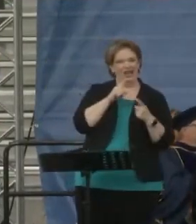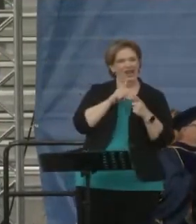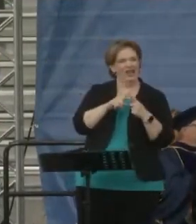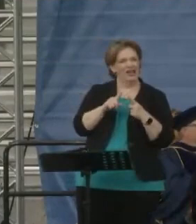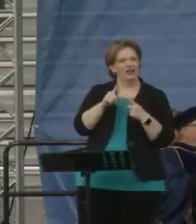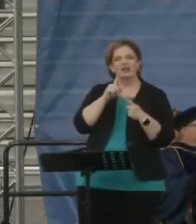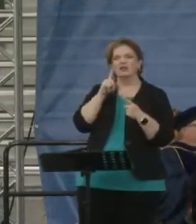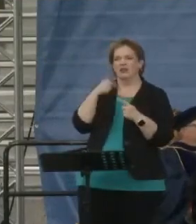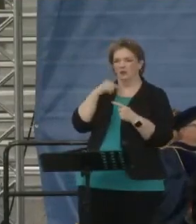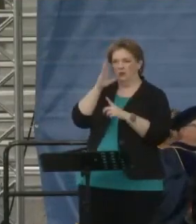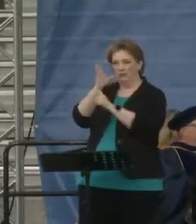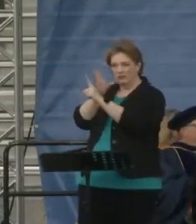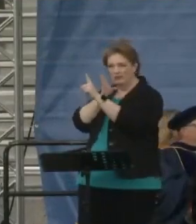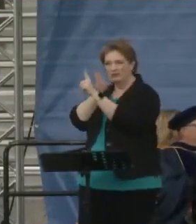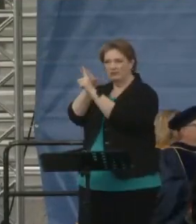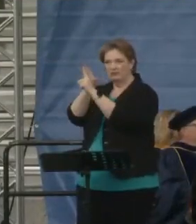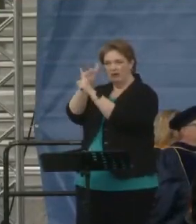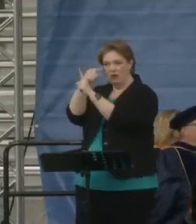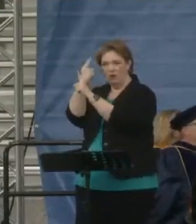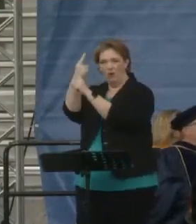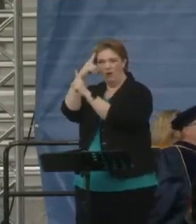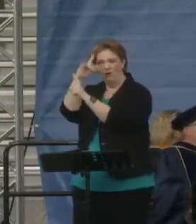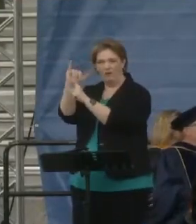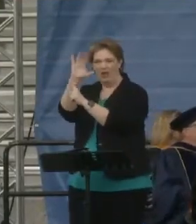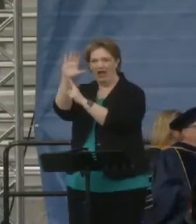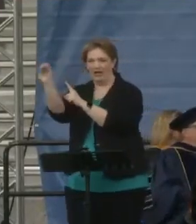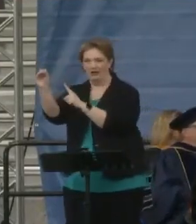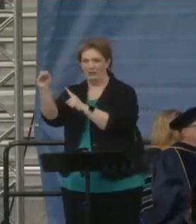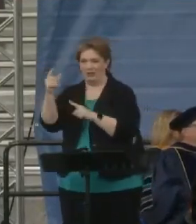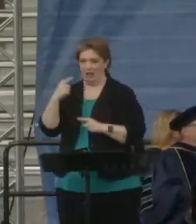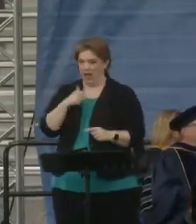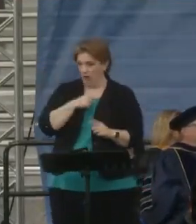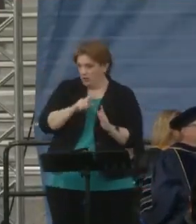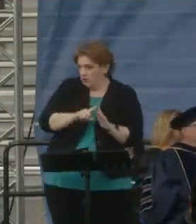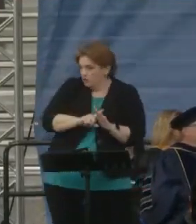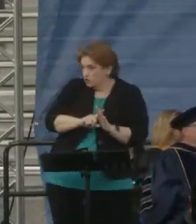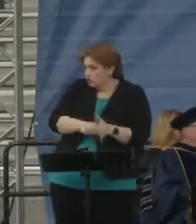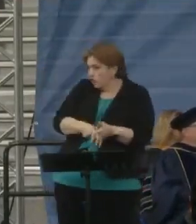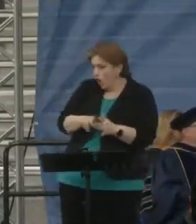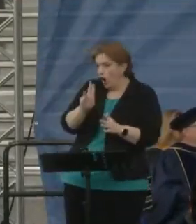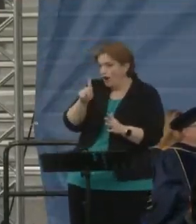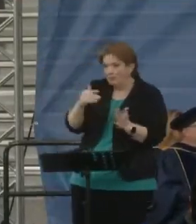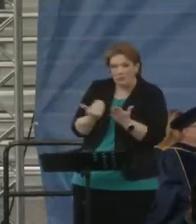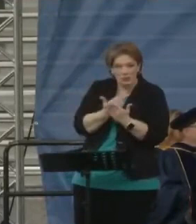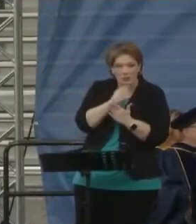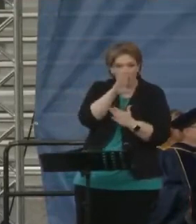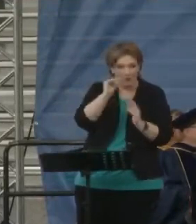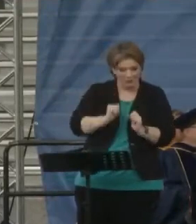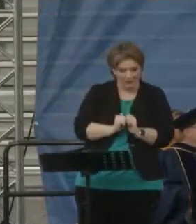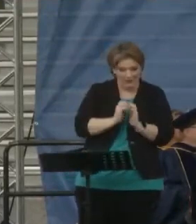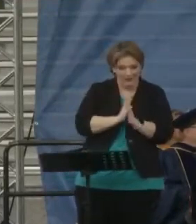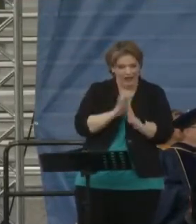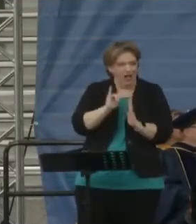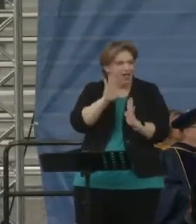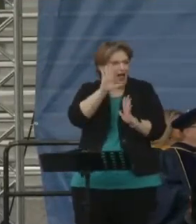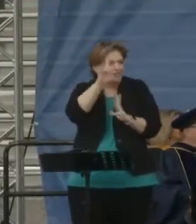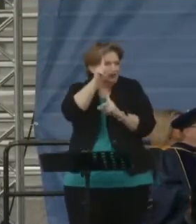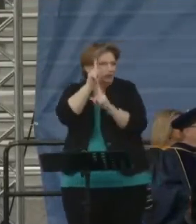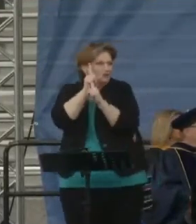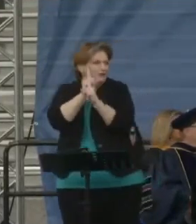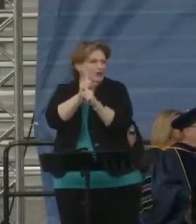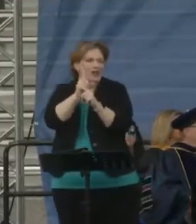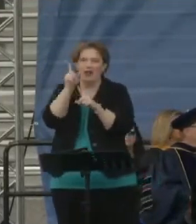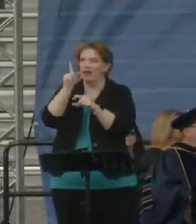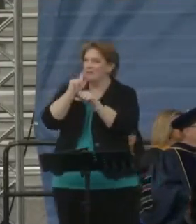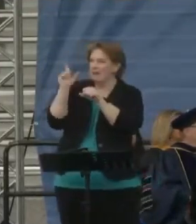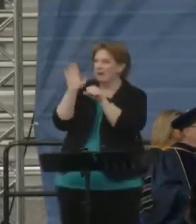them. Wow, as a startup, this is the kind of deal that you dream of. A committed customer